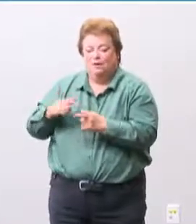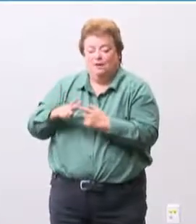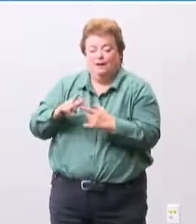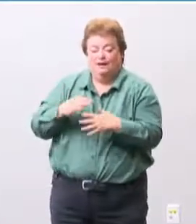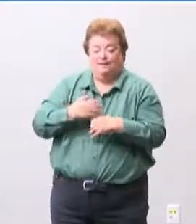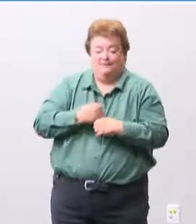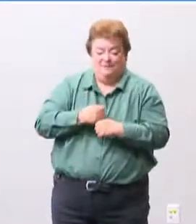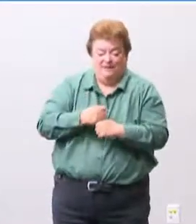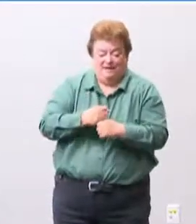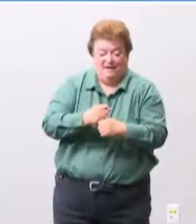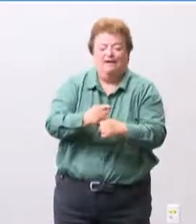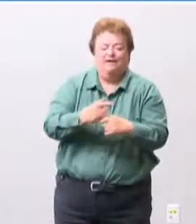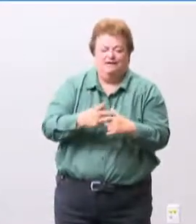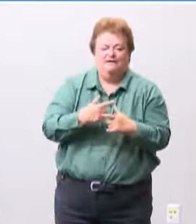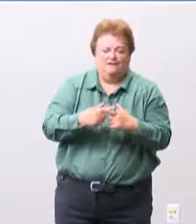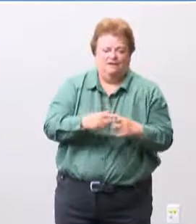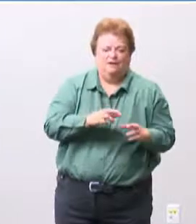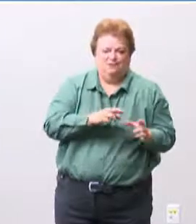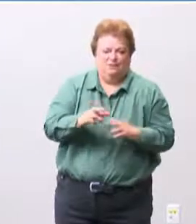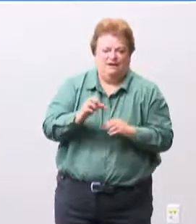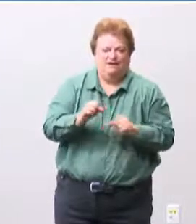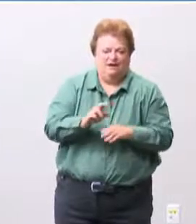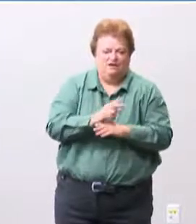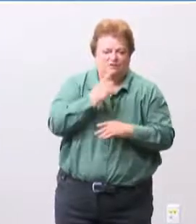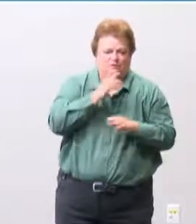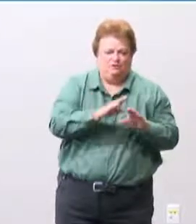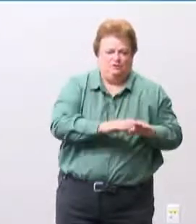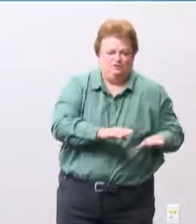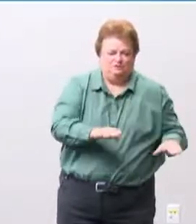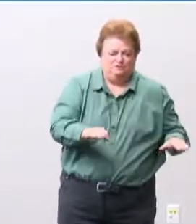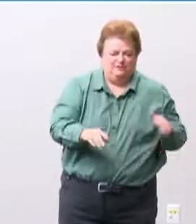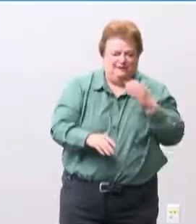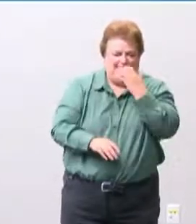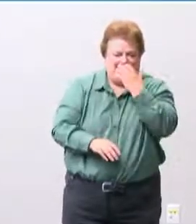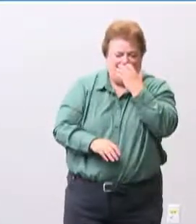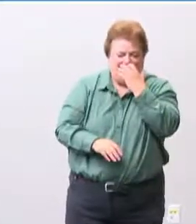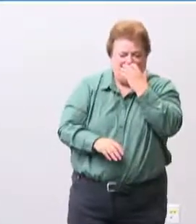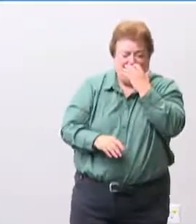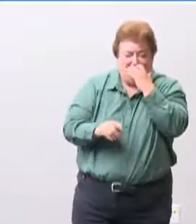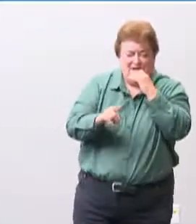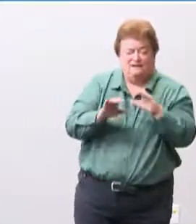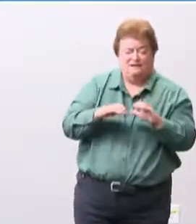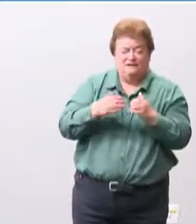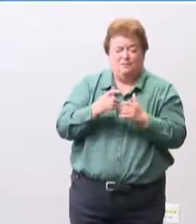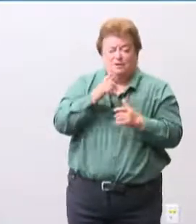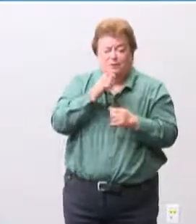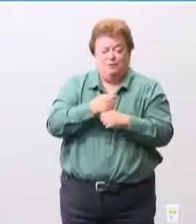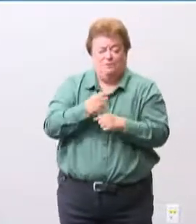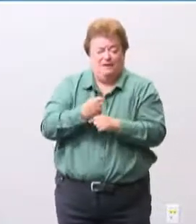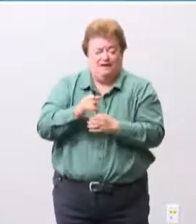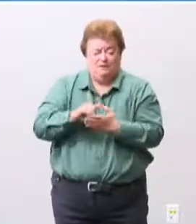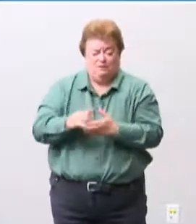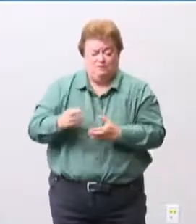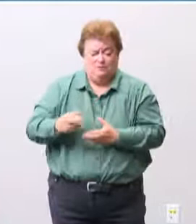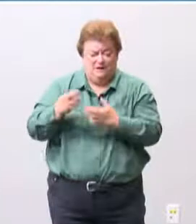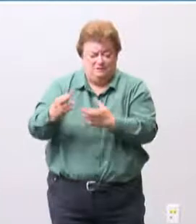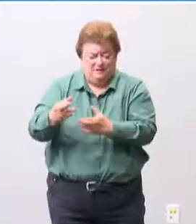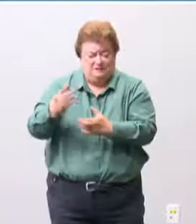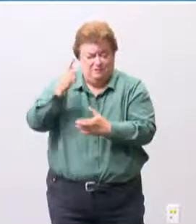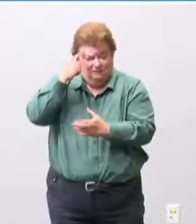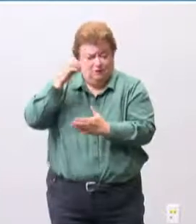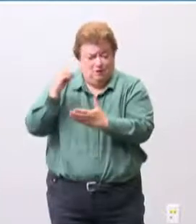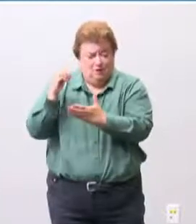authorized. They make the decision. The committees that make the recommendation for authorization for the